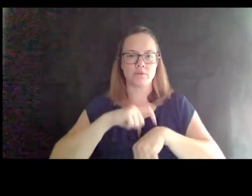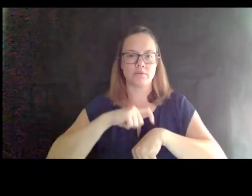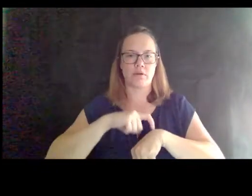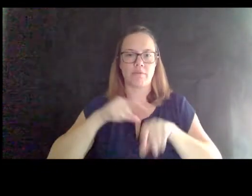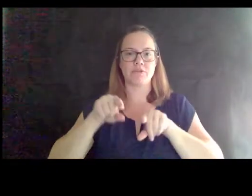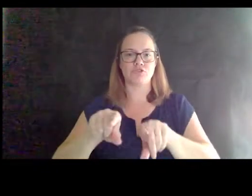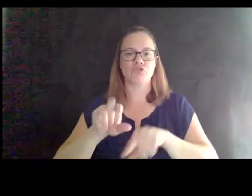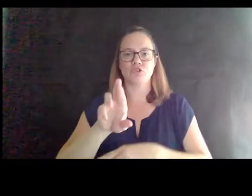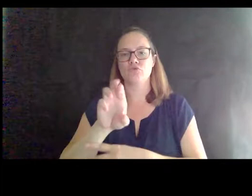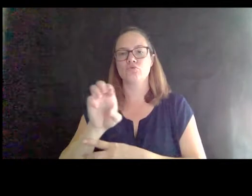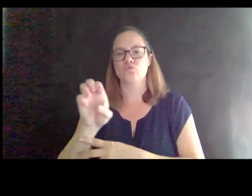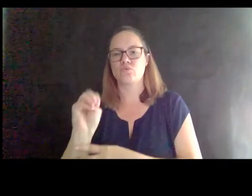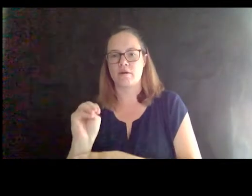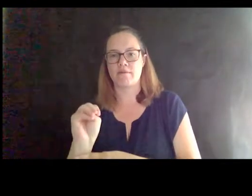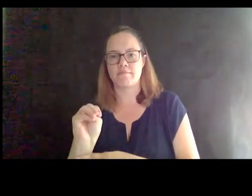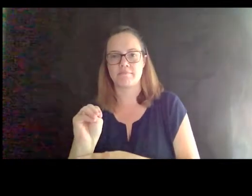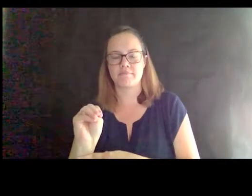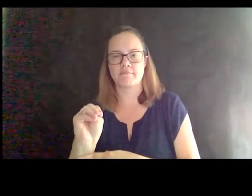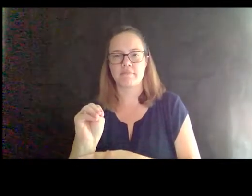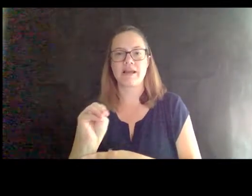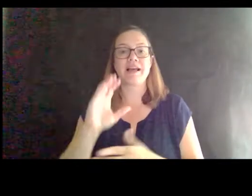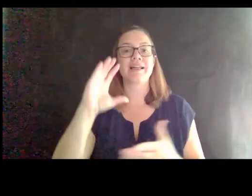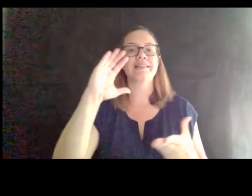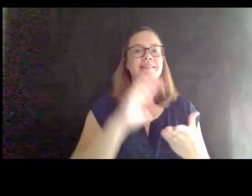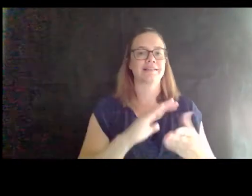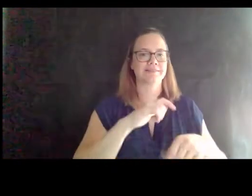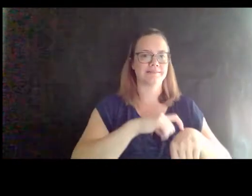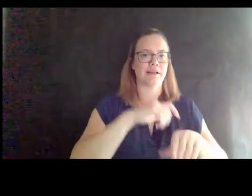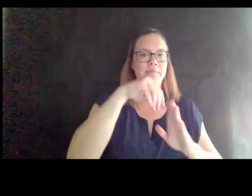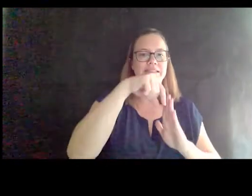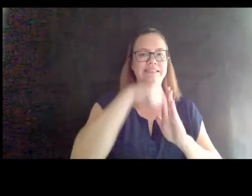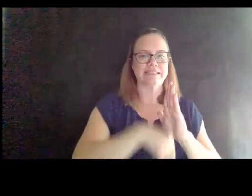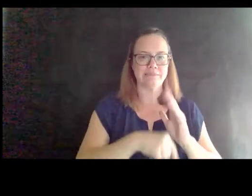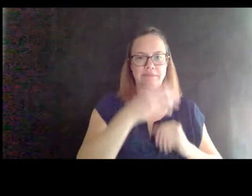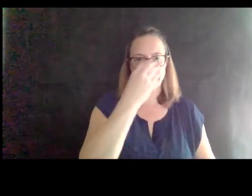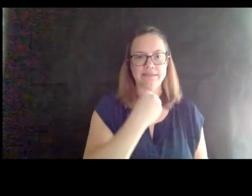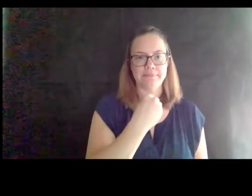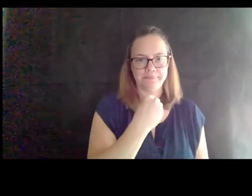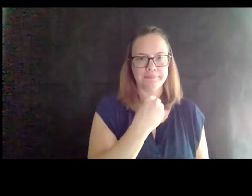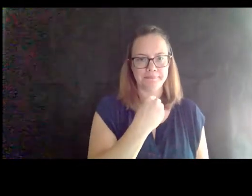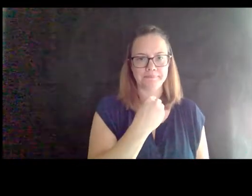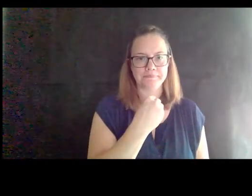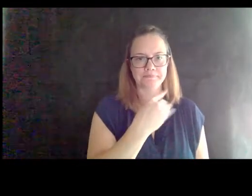in REM sleep and correspondingly less time in a deep sleep.